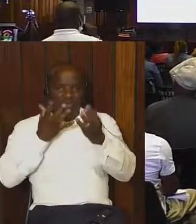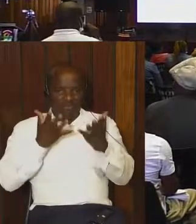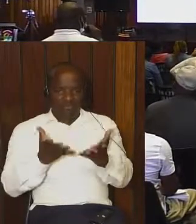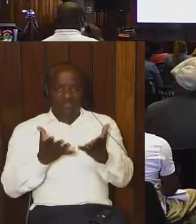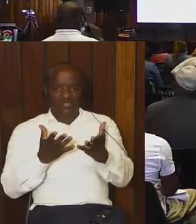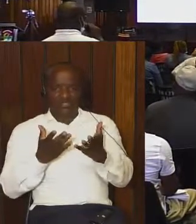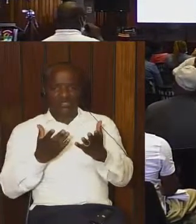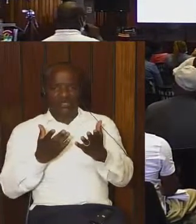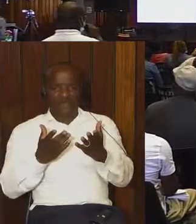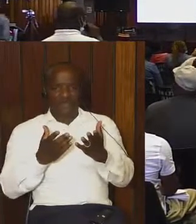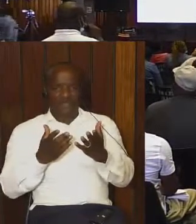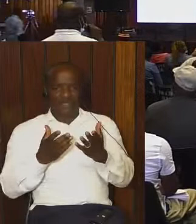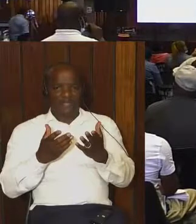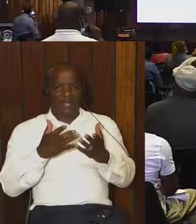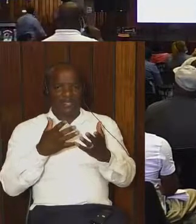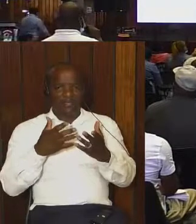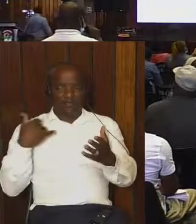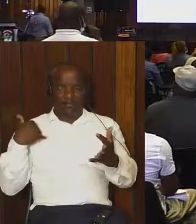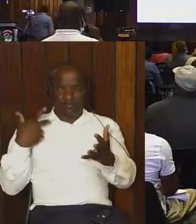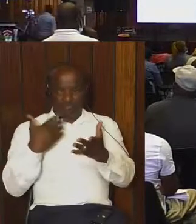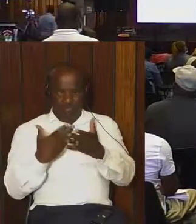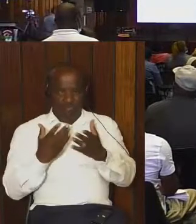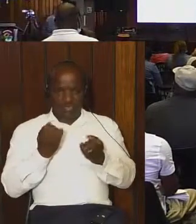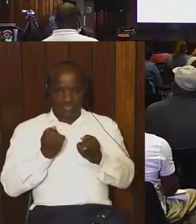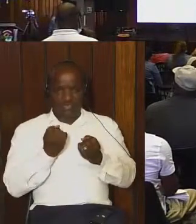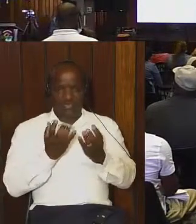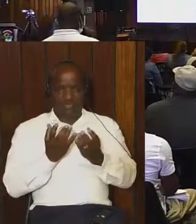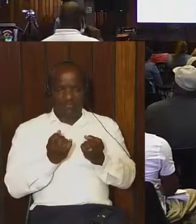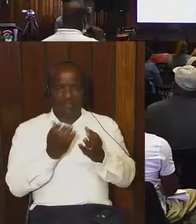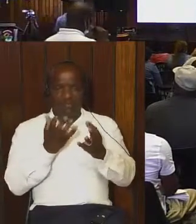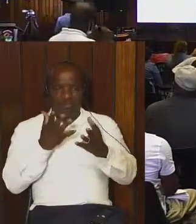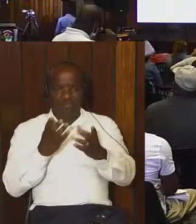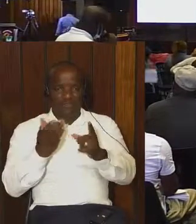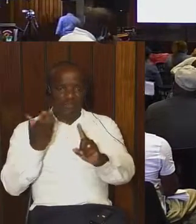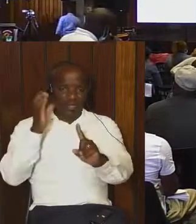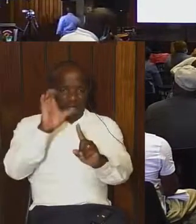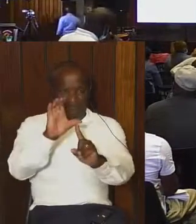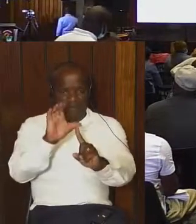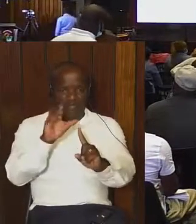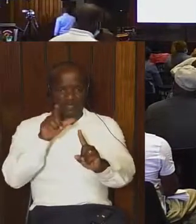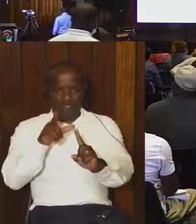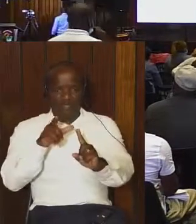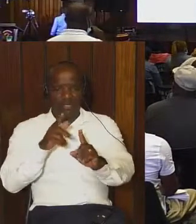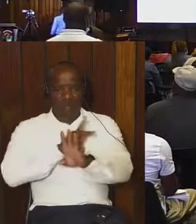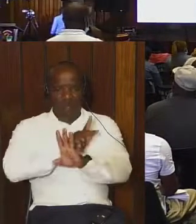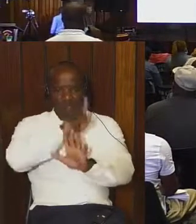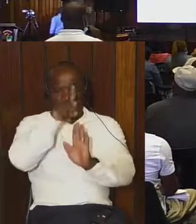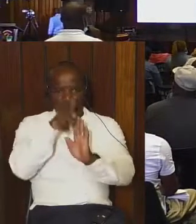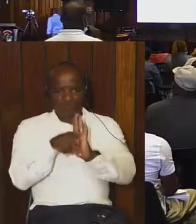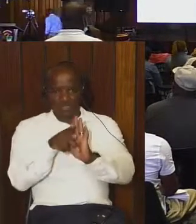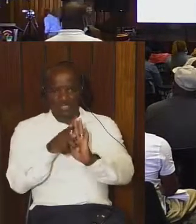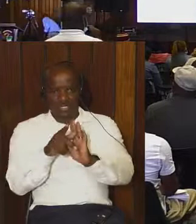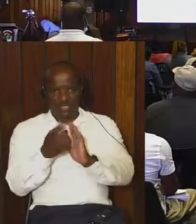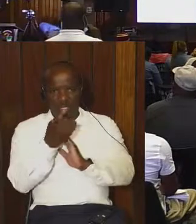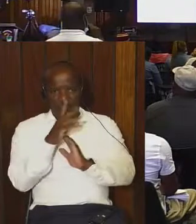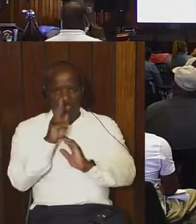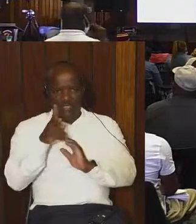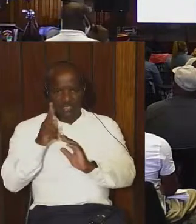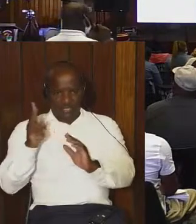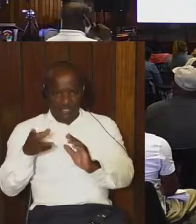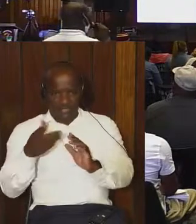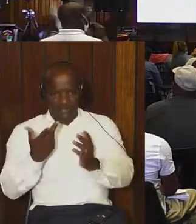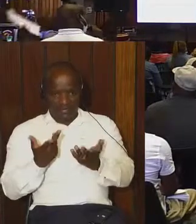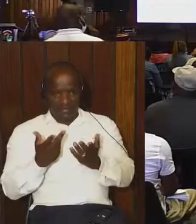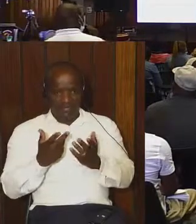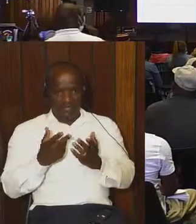you ever appointed the professional service providers which you claim on an incoming project once again? Have